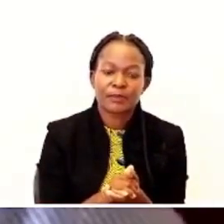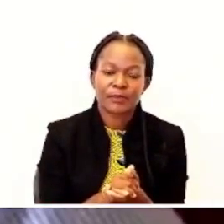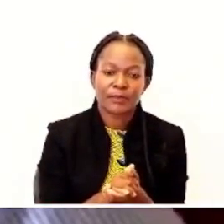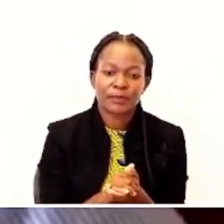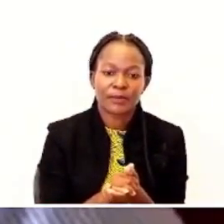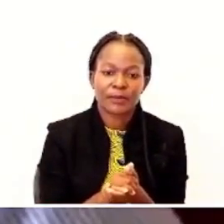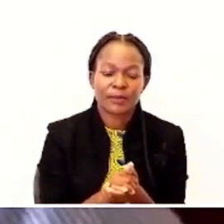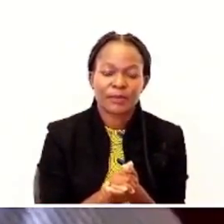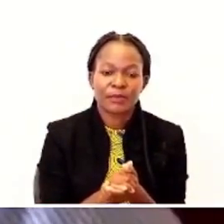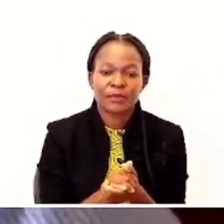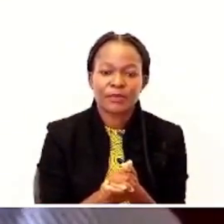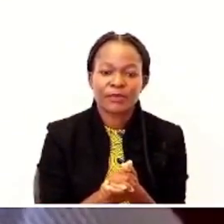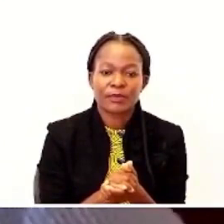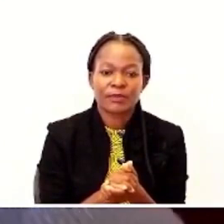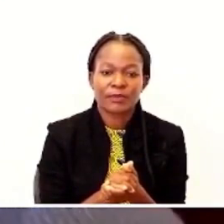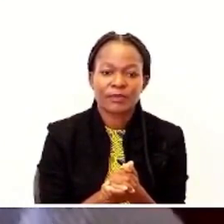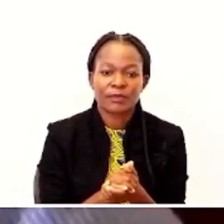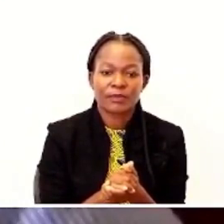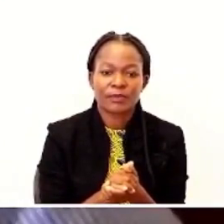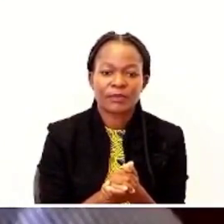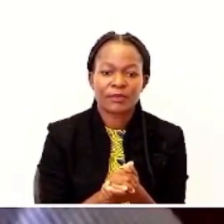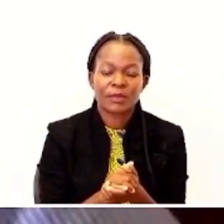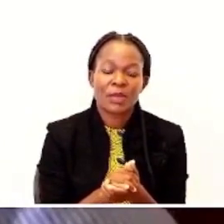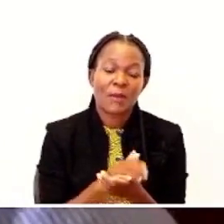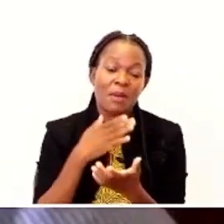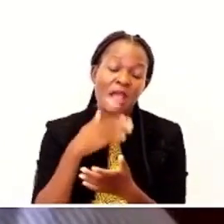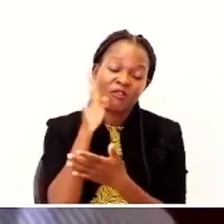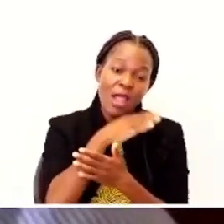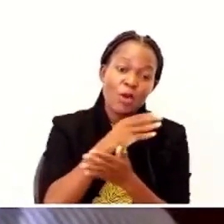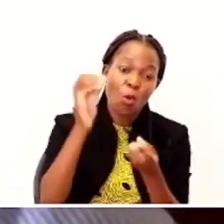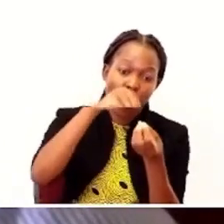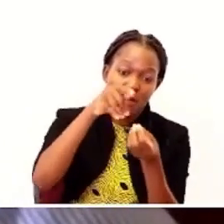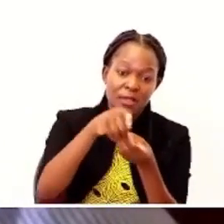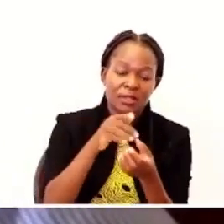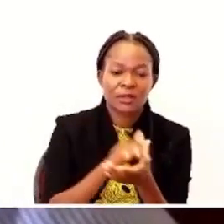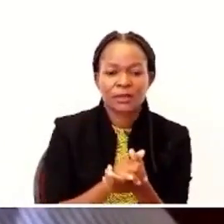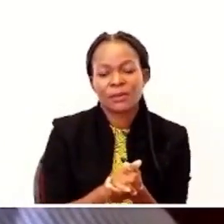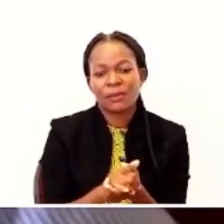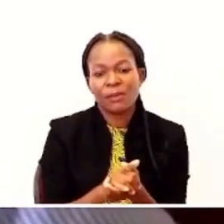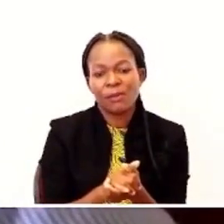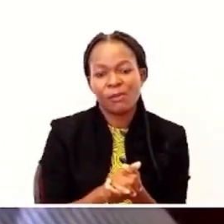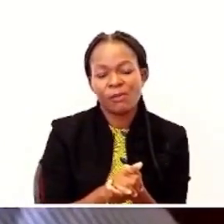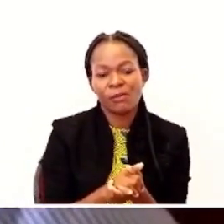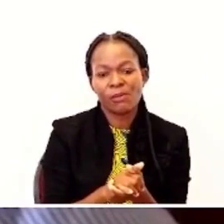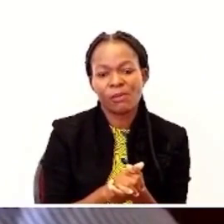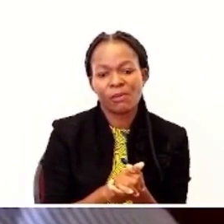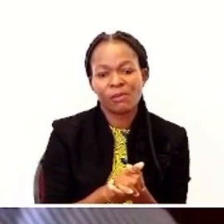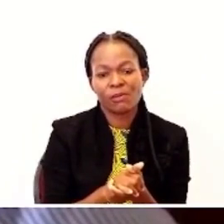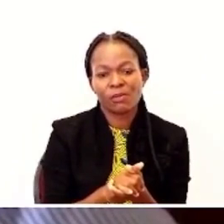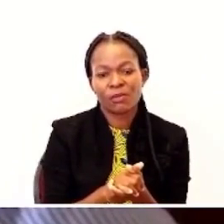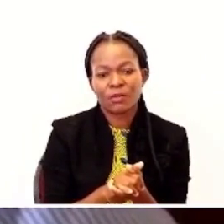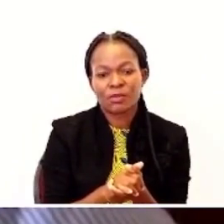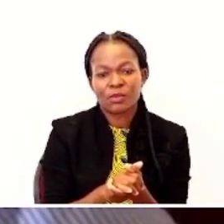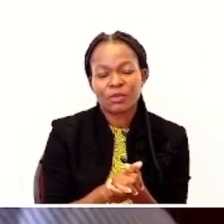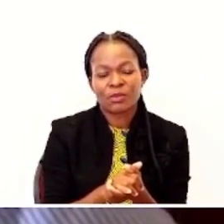We cannot, my final comment in response to an important point made on the floor,